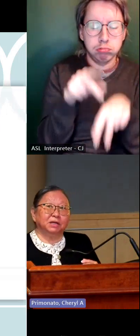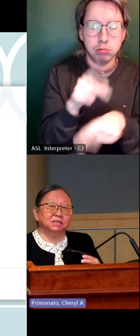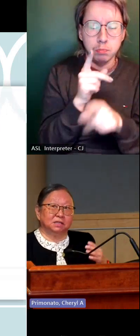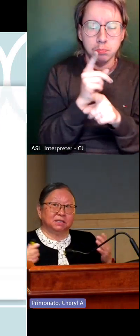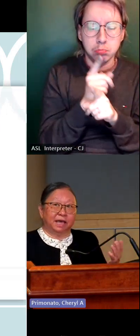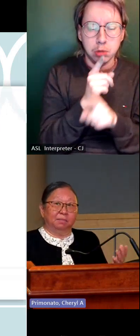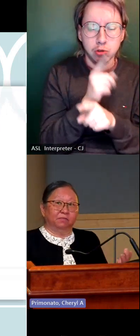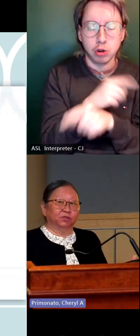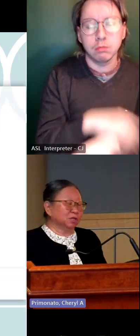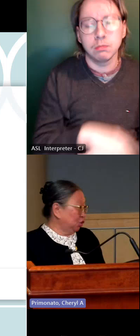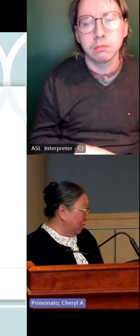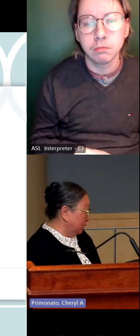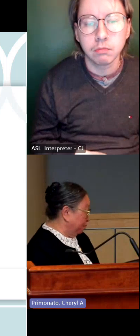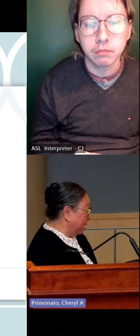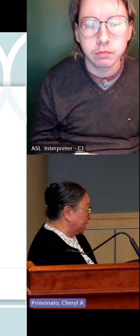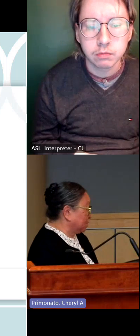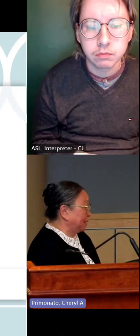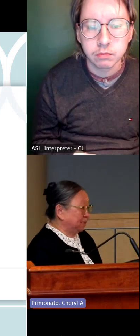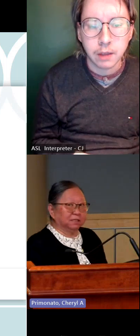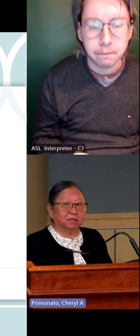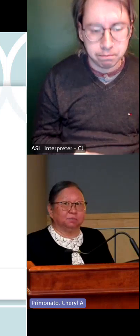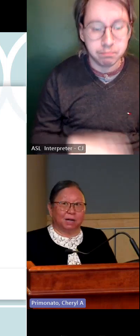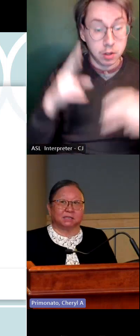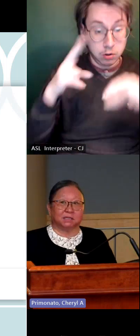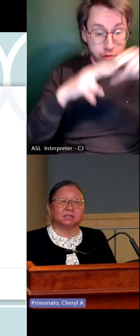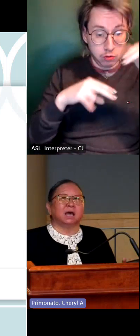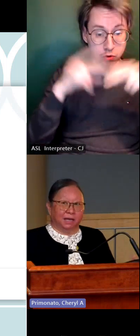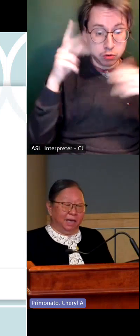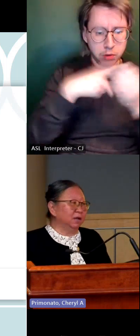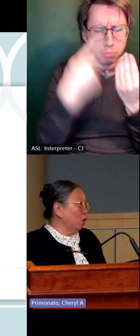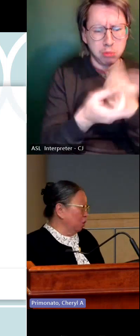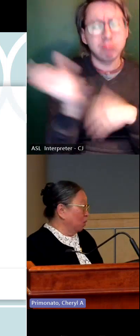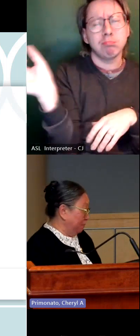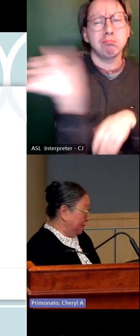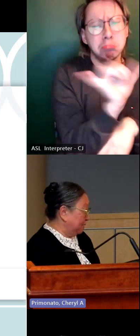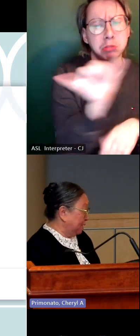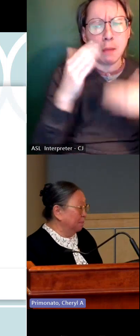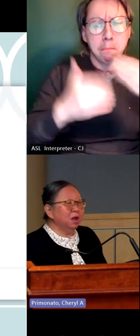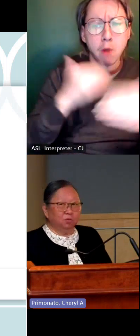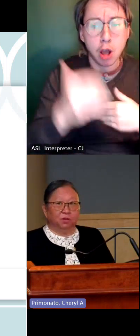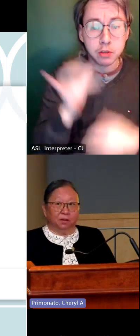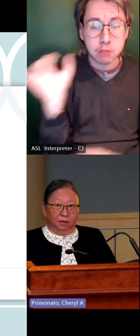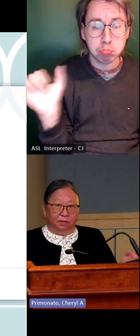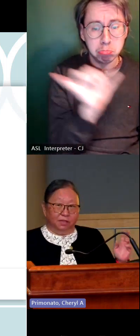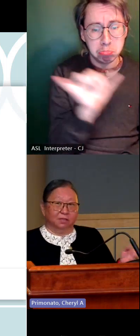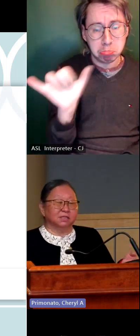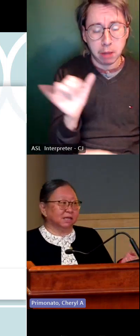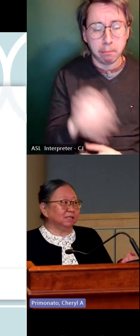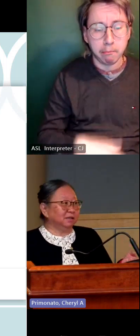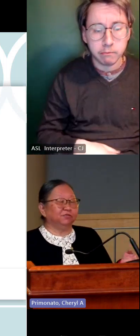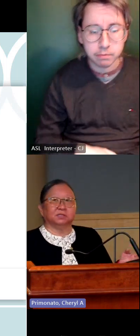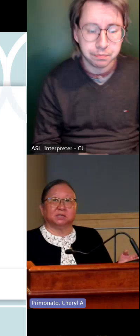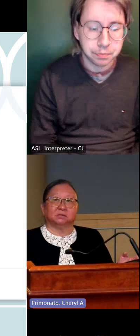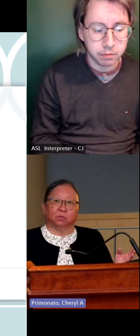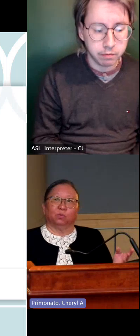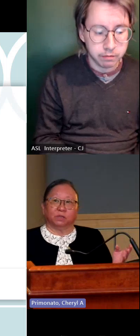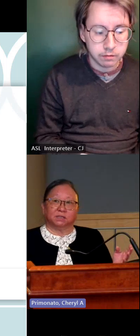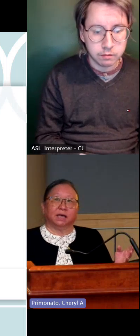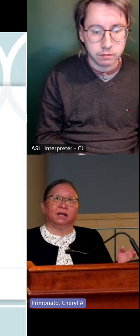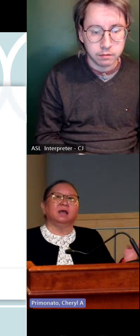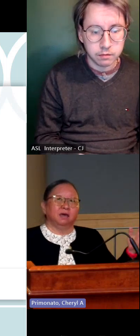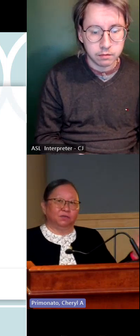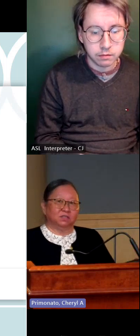Now we'll get into the same for the construction projects. Basically, the processes, again, are going to be the same with distinct